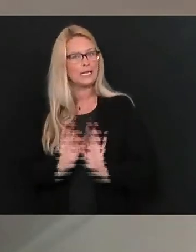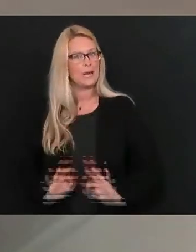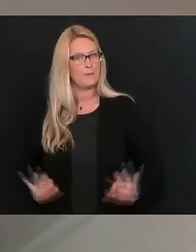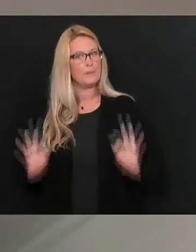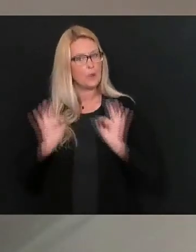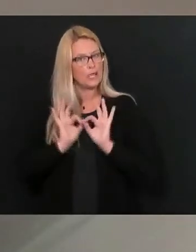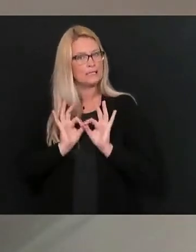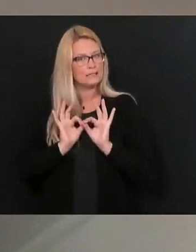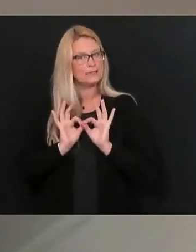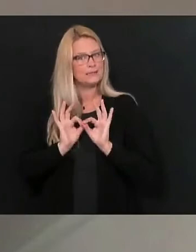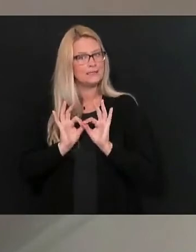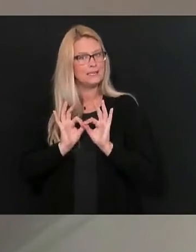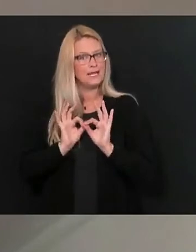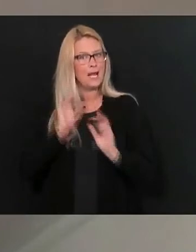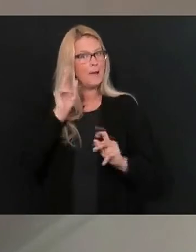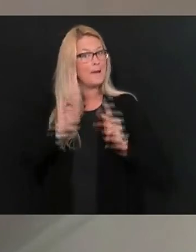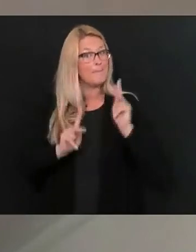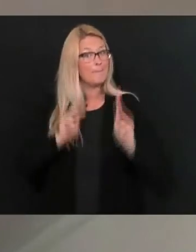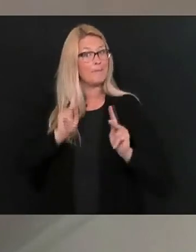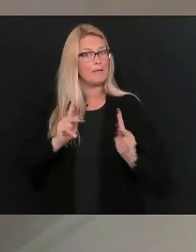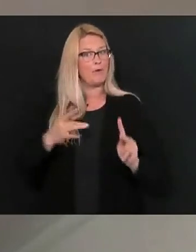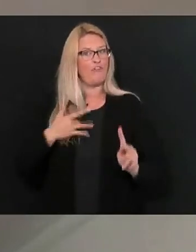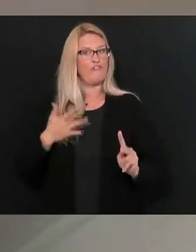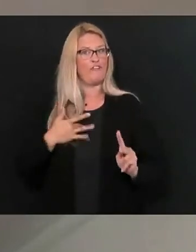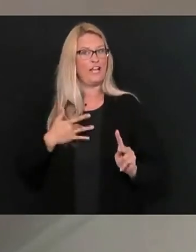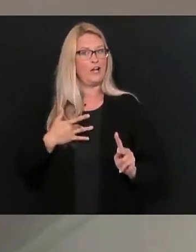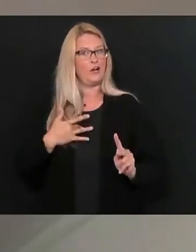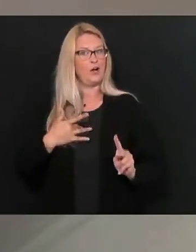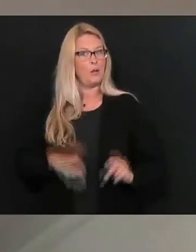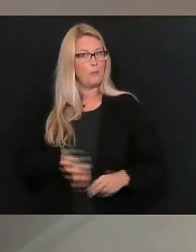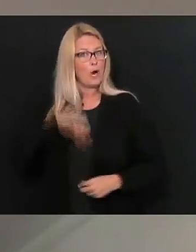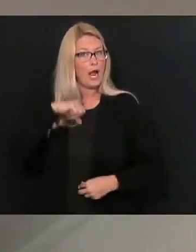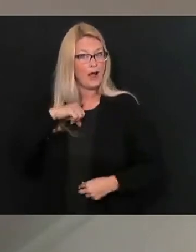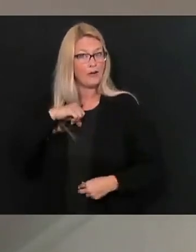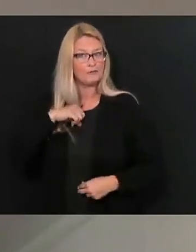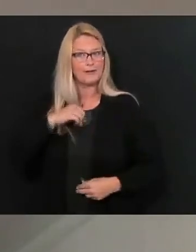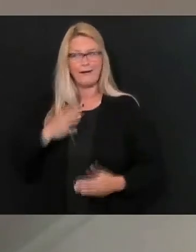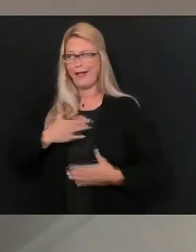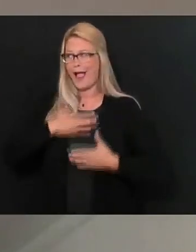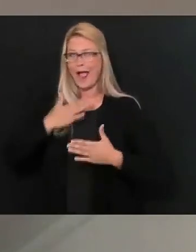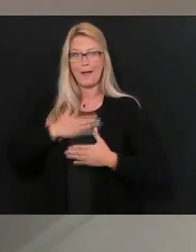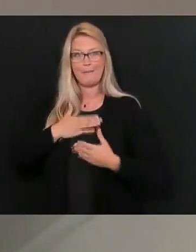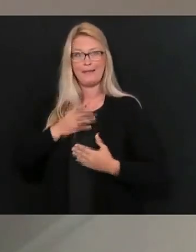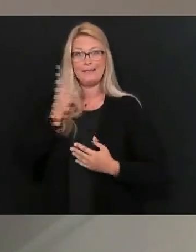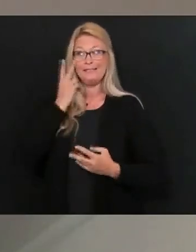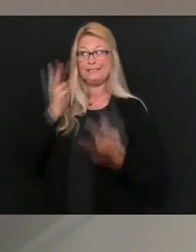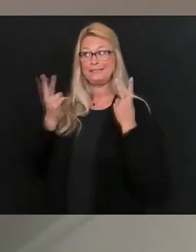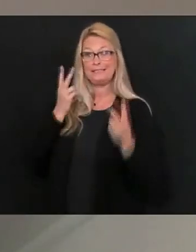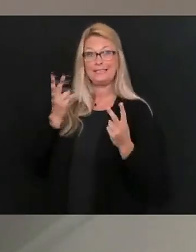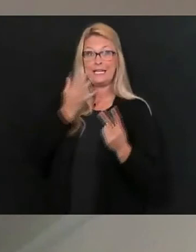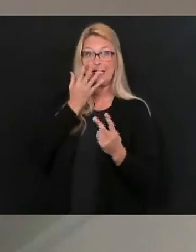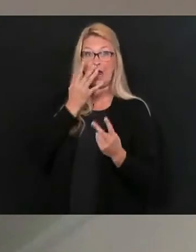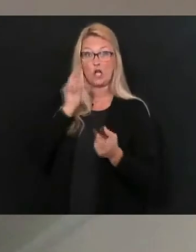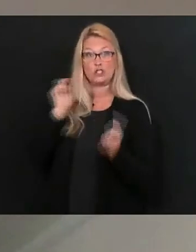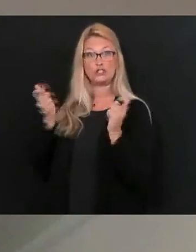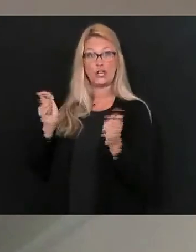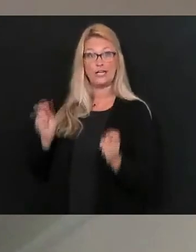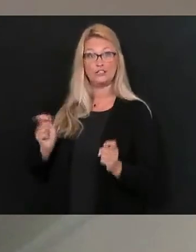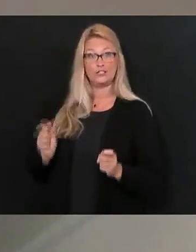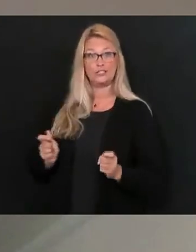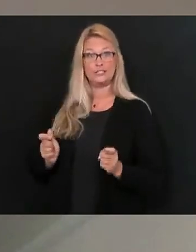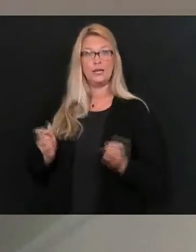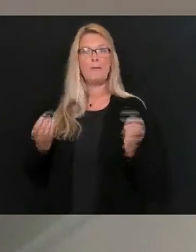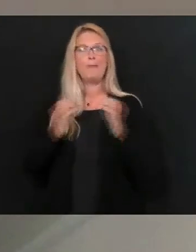that people do feel happy and proud that they're moving those colors in the right direction by doing